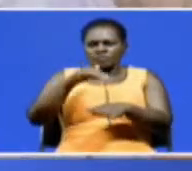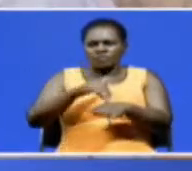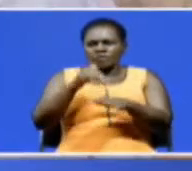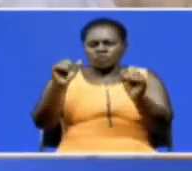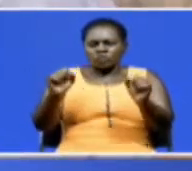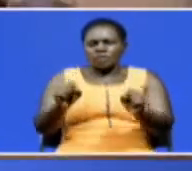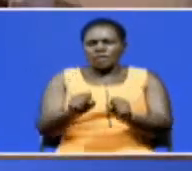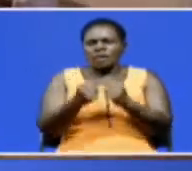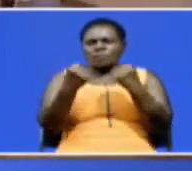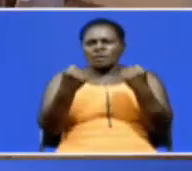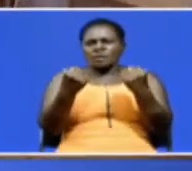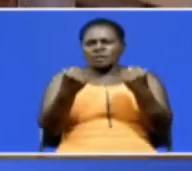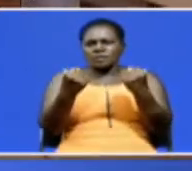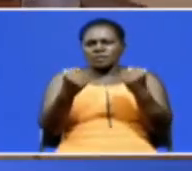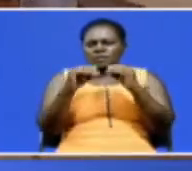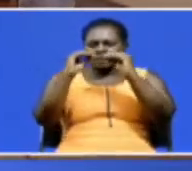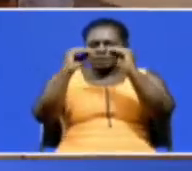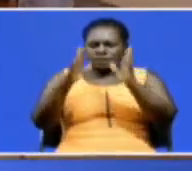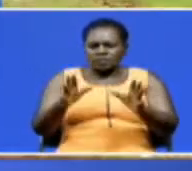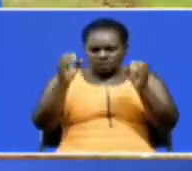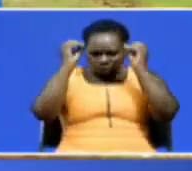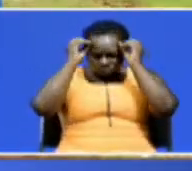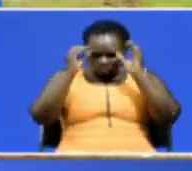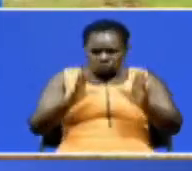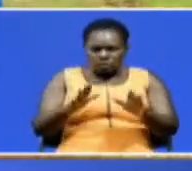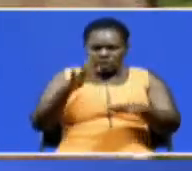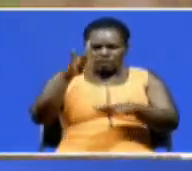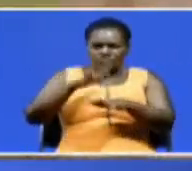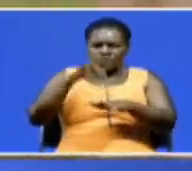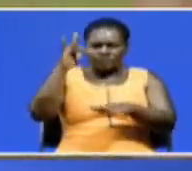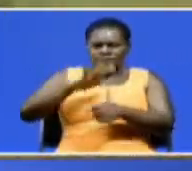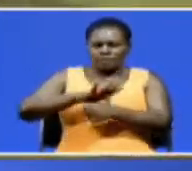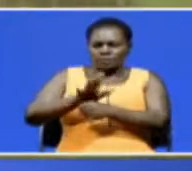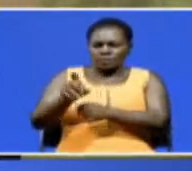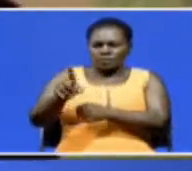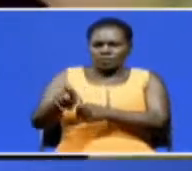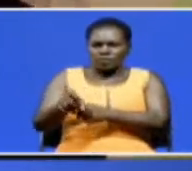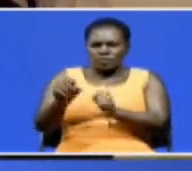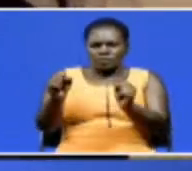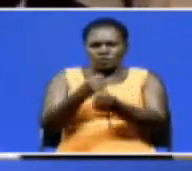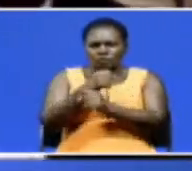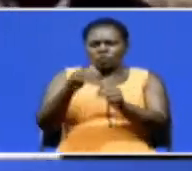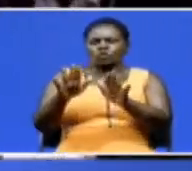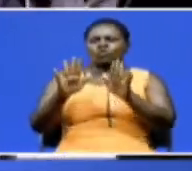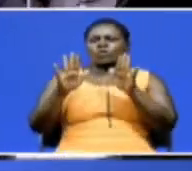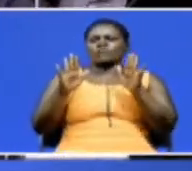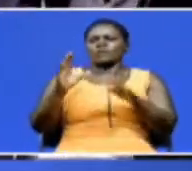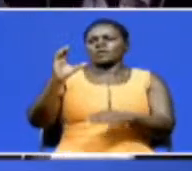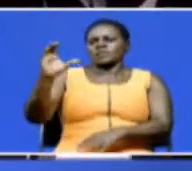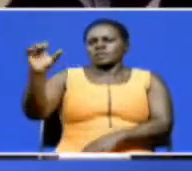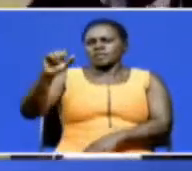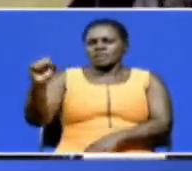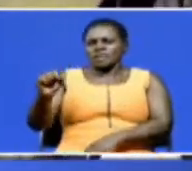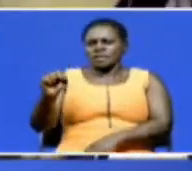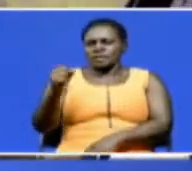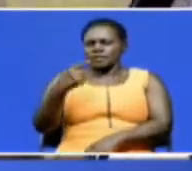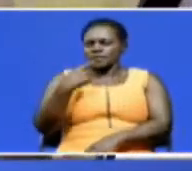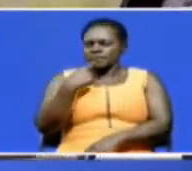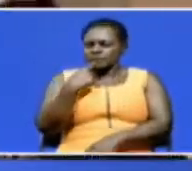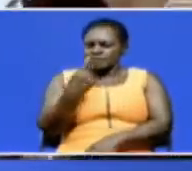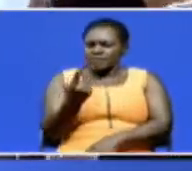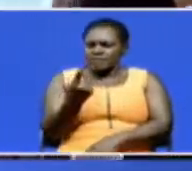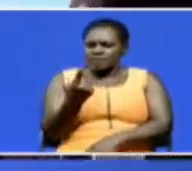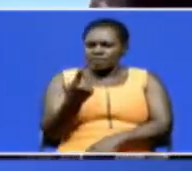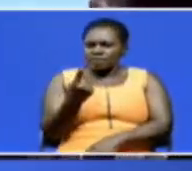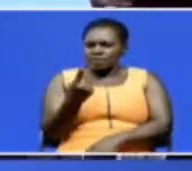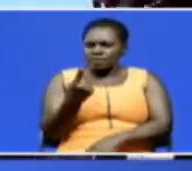already happening, having teachers and students infected with COVID-19 is inevitable, and Cabinet Administrative Secretary Dr.